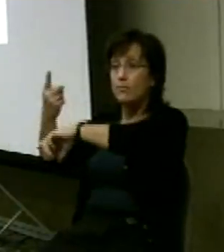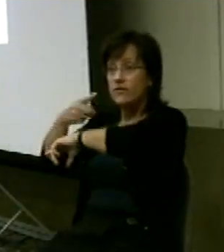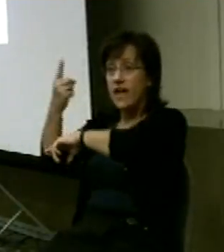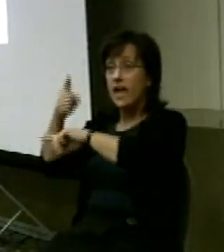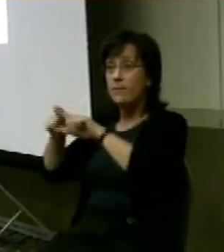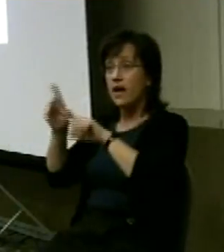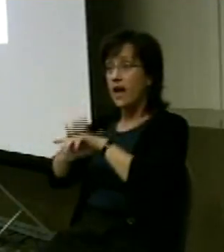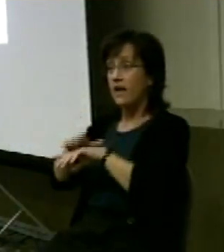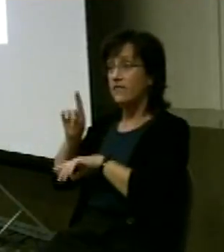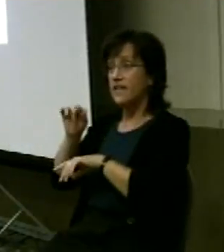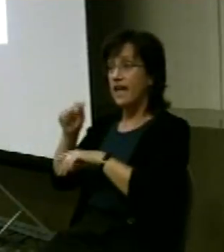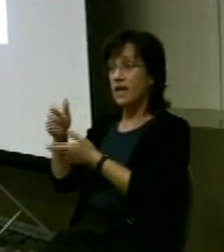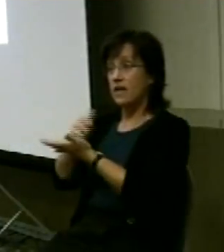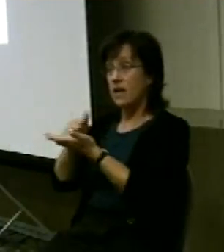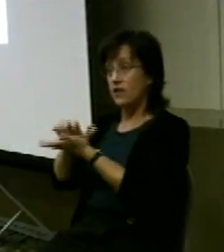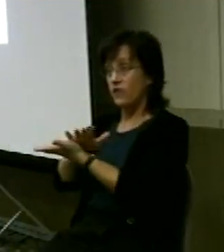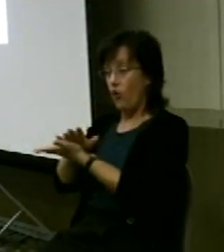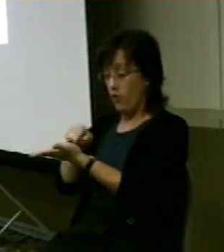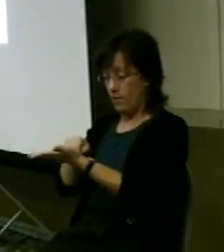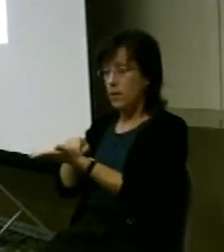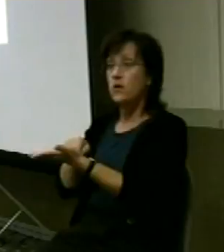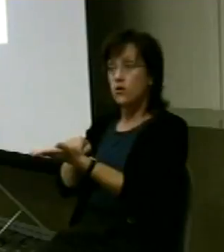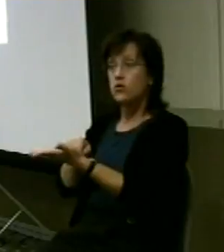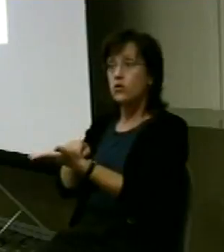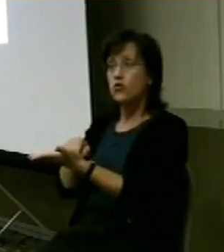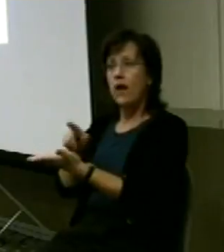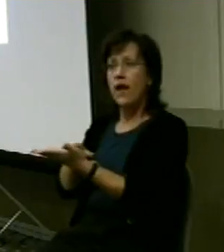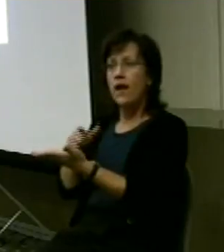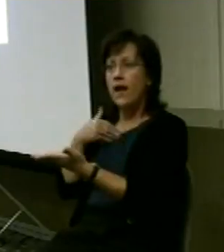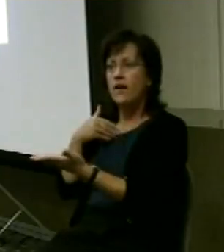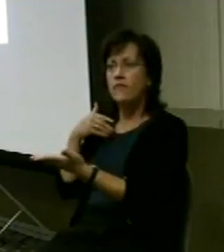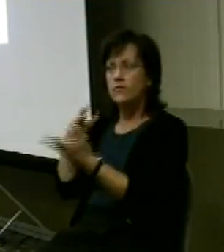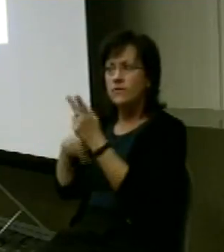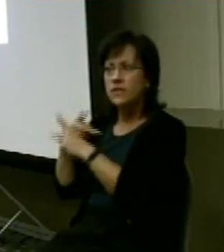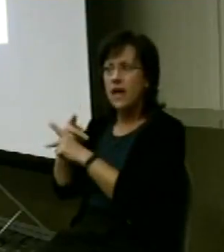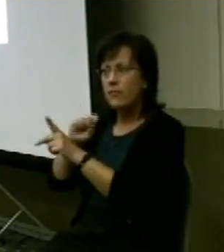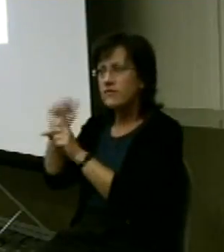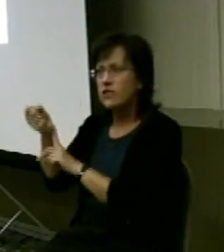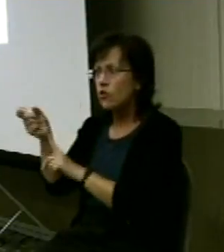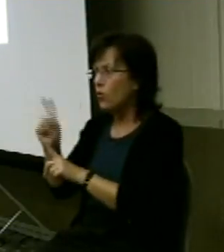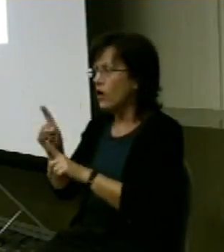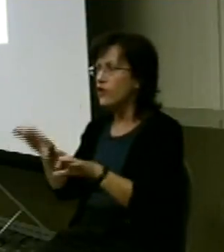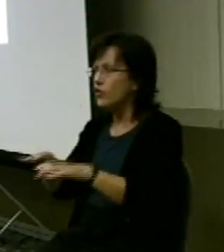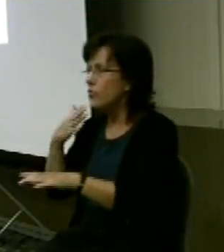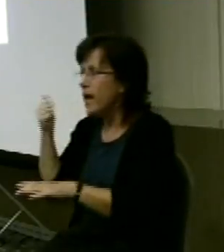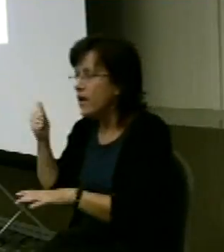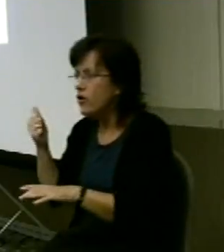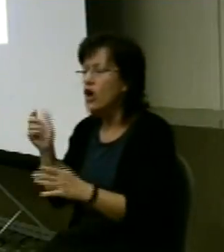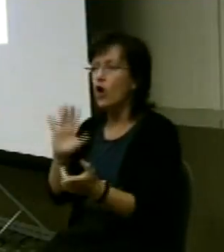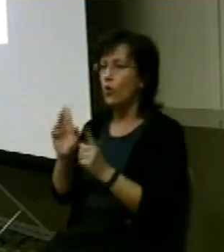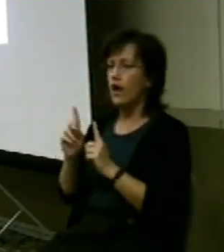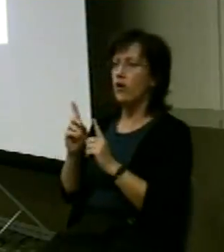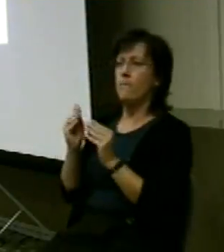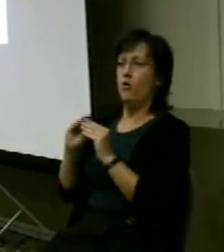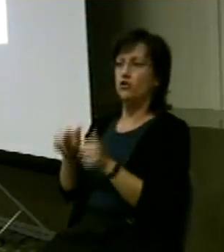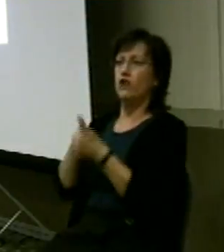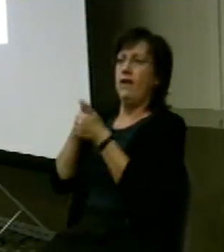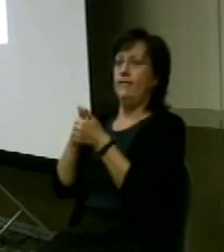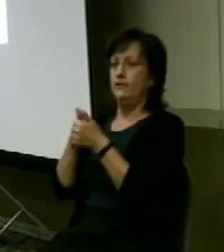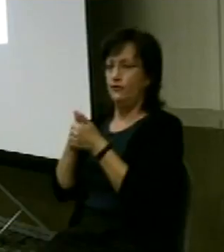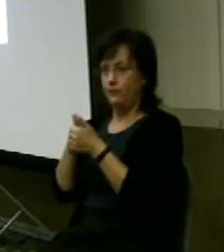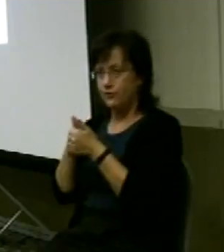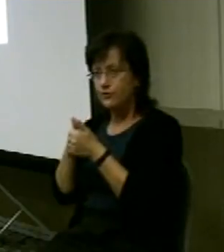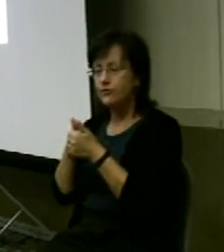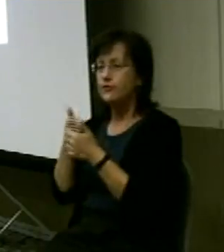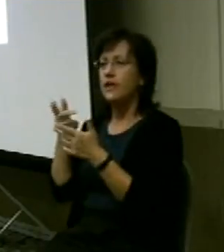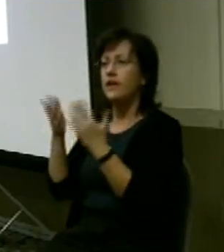data collection form you have the type of grouping where the student performs better and where the student has more challenges. And then you have not